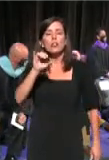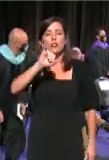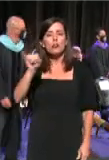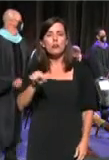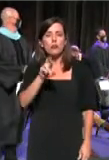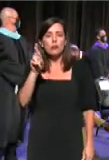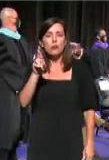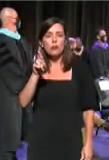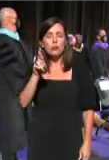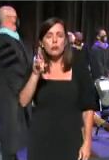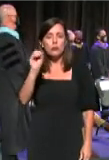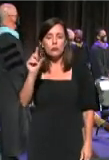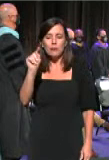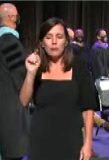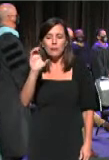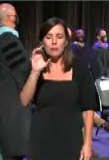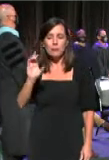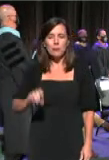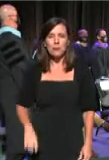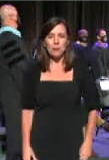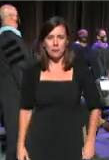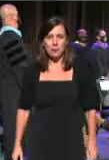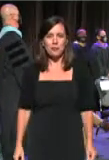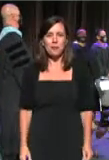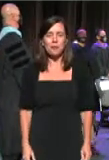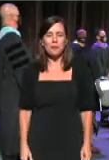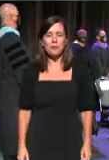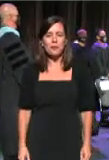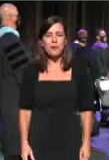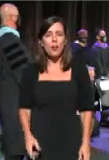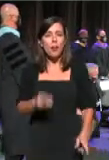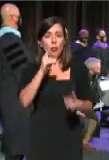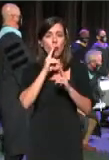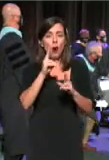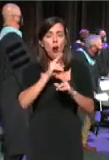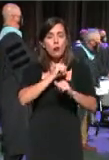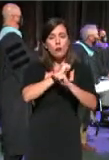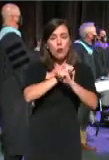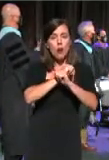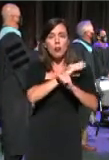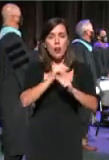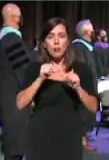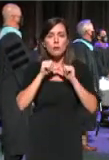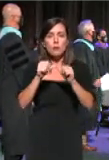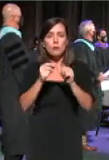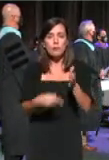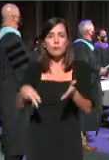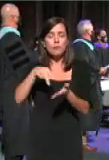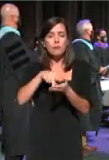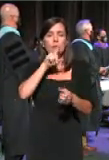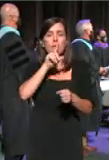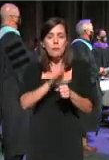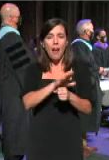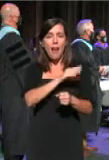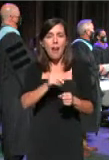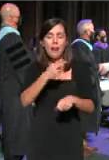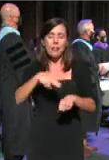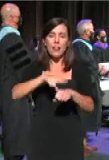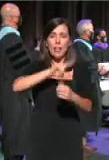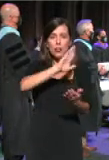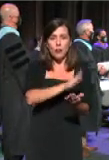Springs Air Force Junior ROTC Honor Guard and remain standing for the pledge and the national